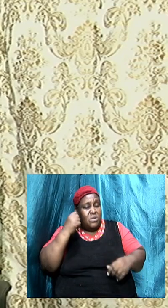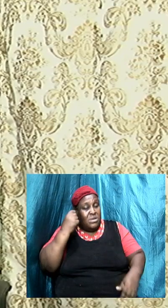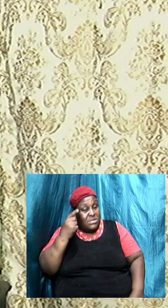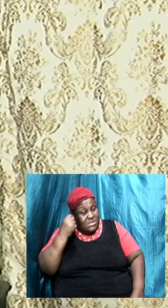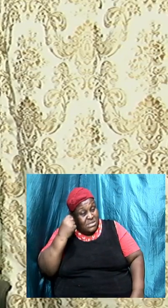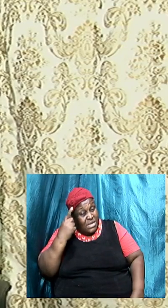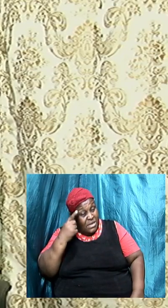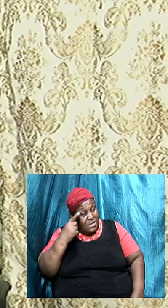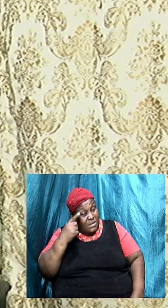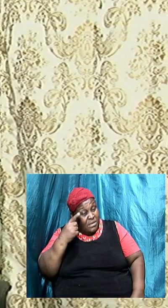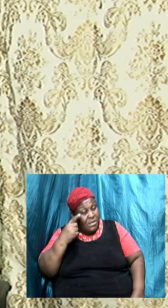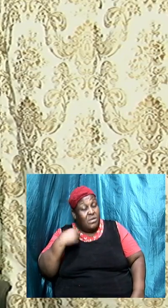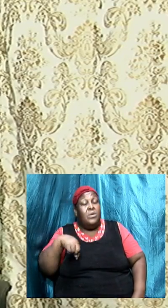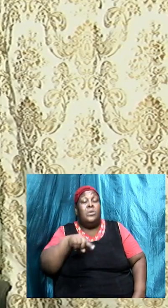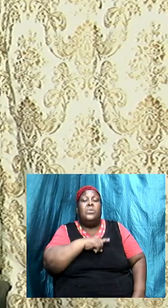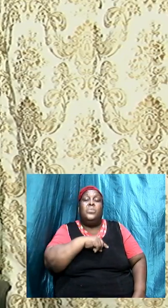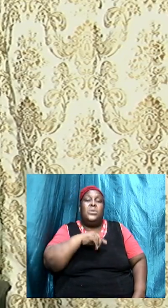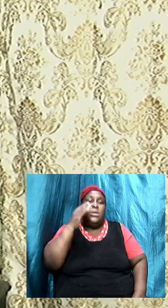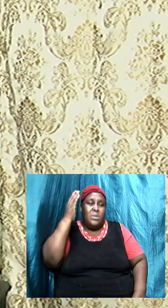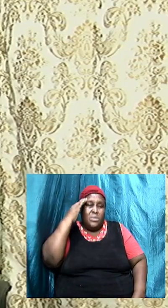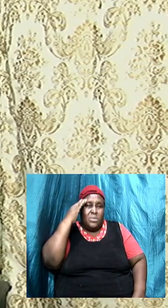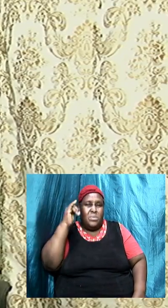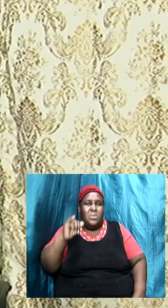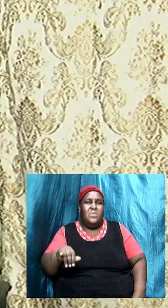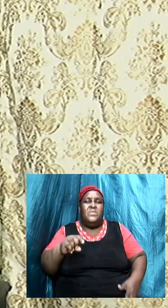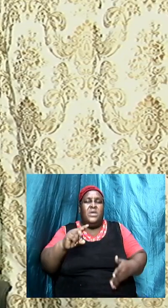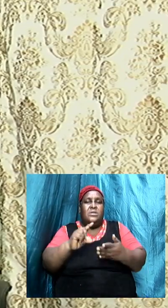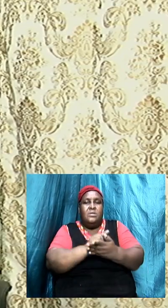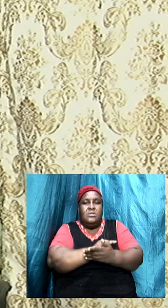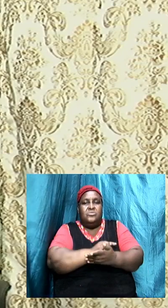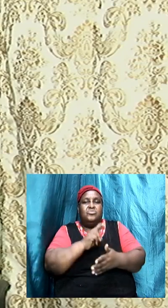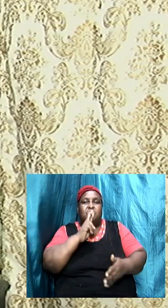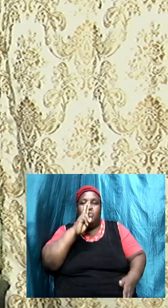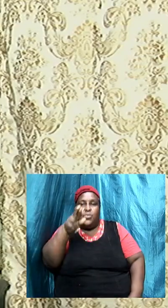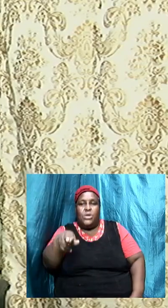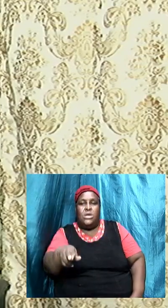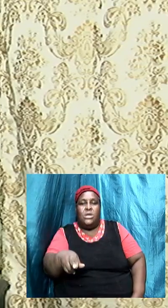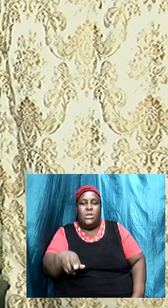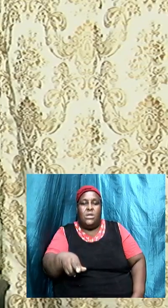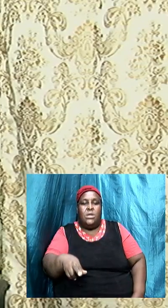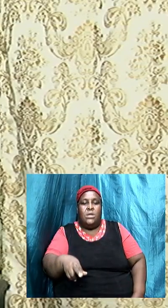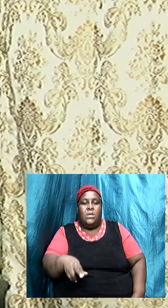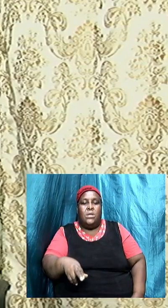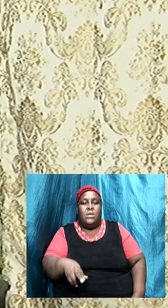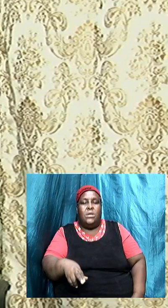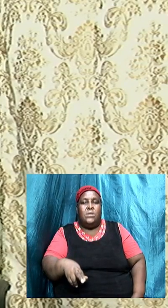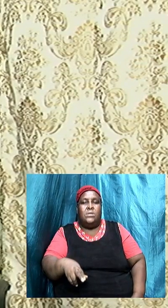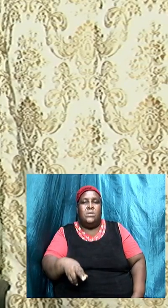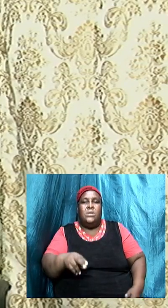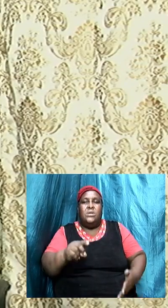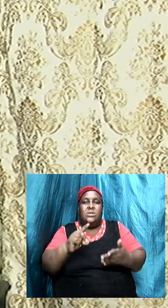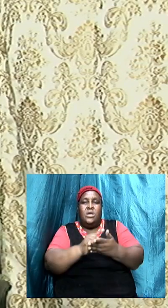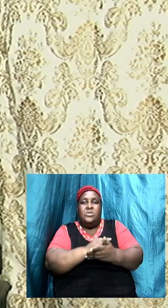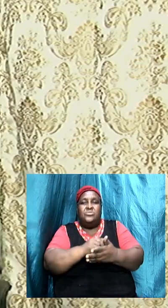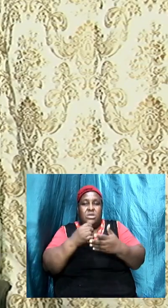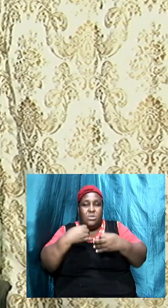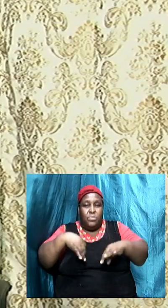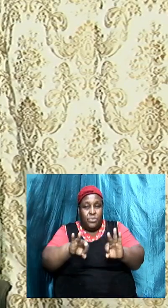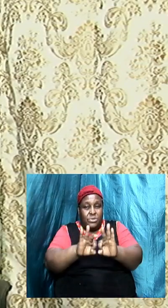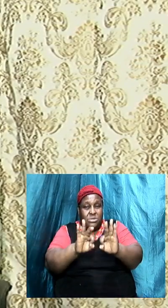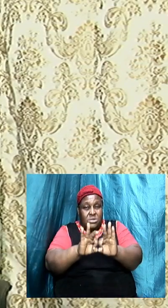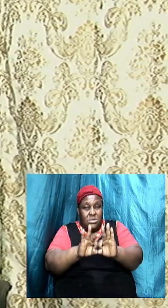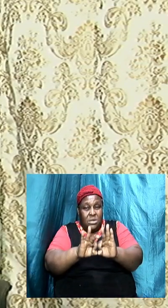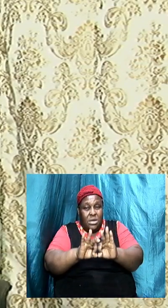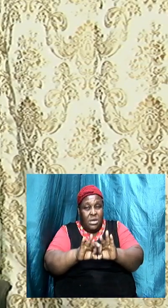know that doctrine is real and doctrine is important, and the apostles